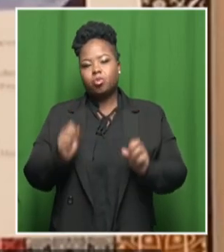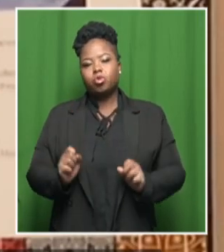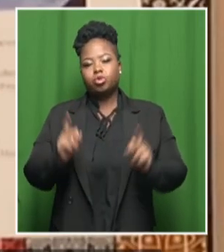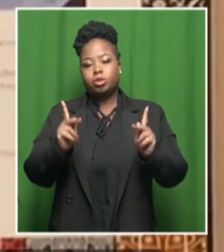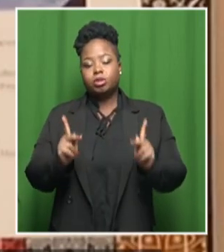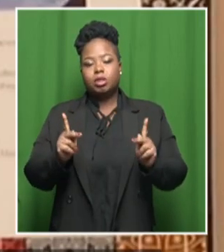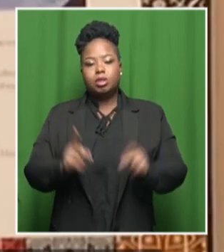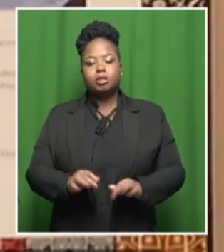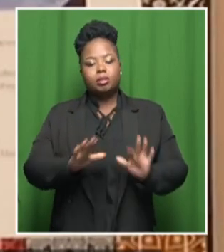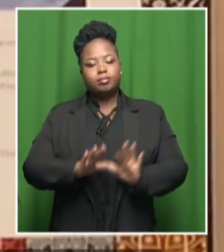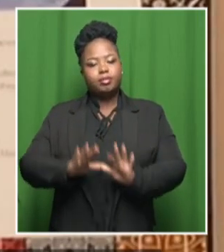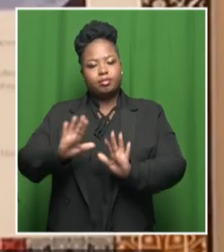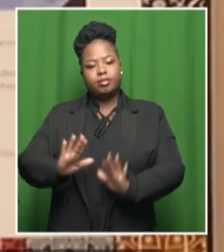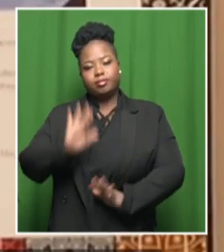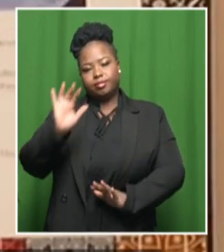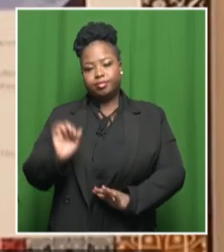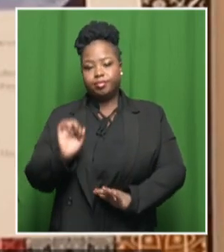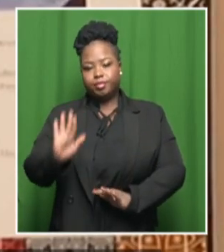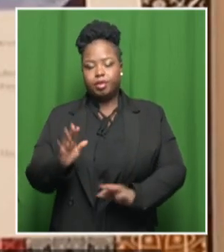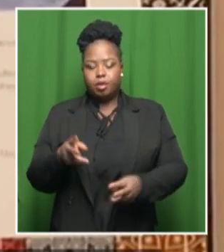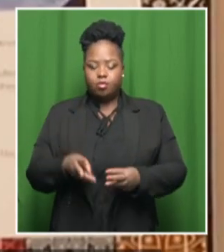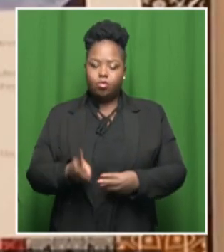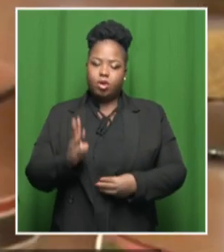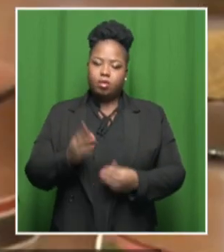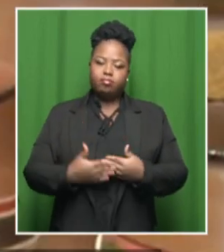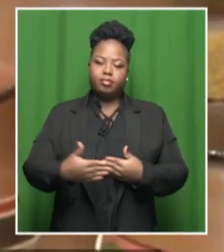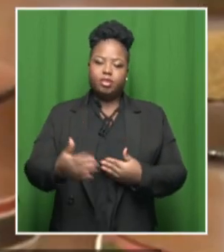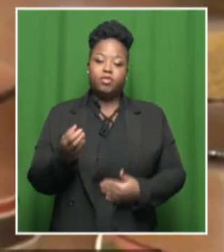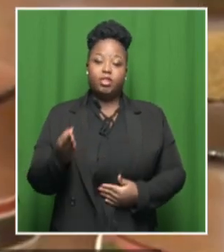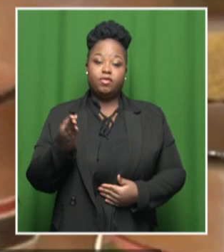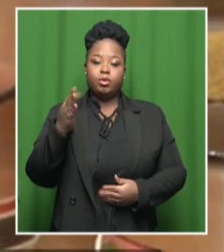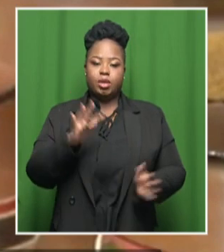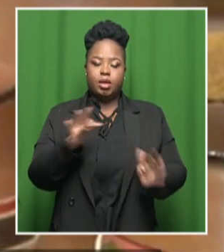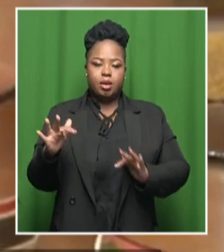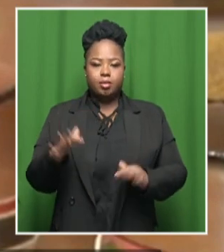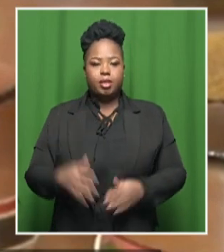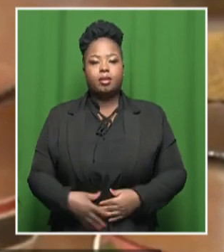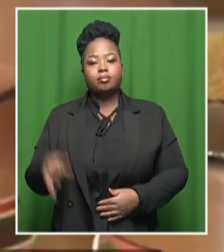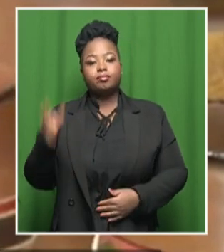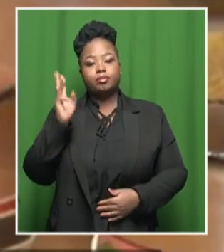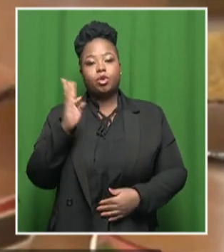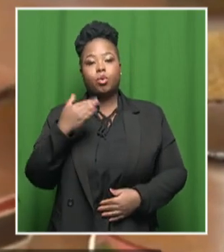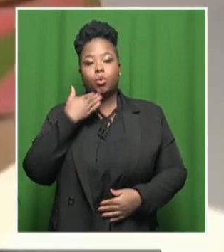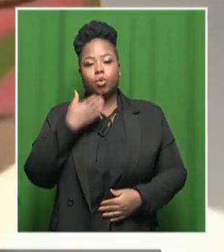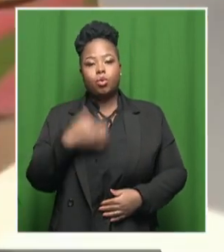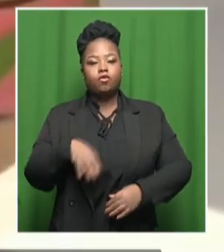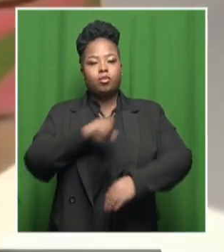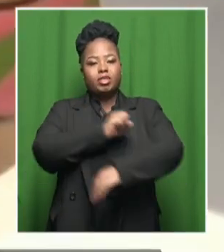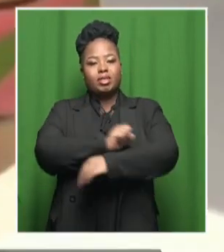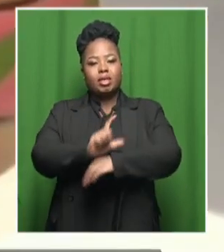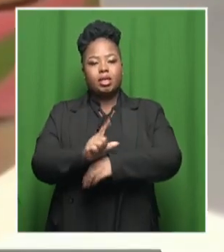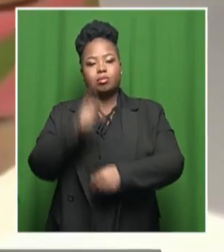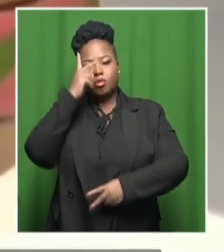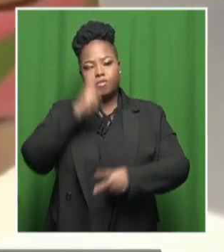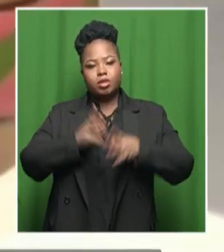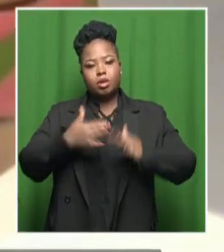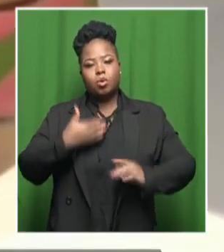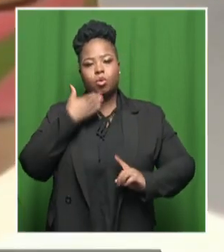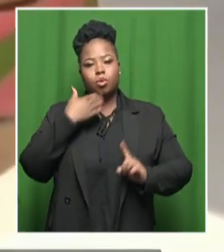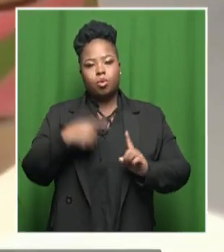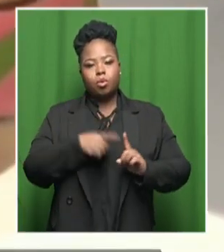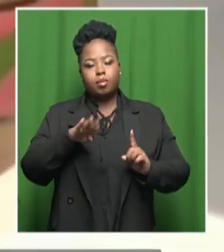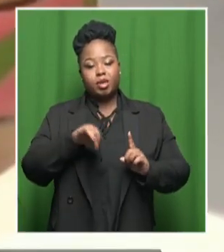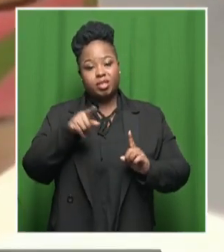that face the continent and, of course, the way forward. This year's lecture will be delivered by Senegalese Professor Abdoulaye